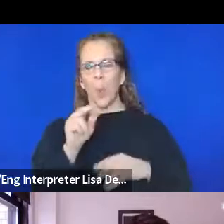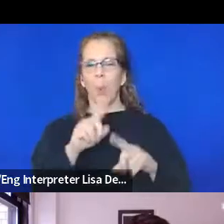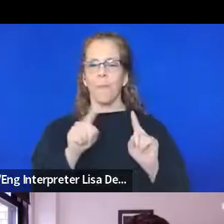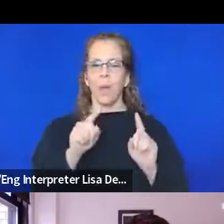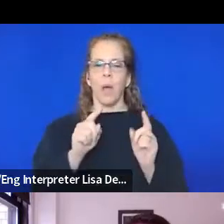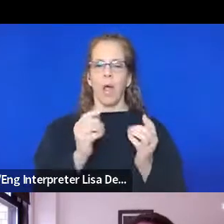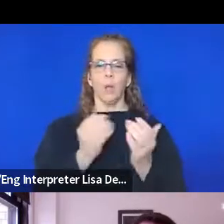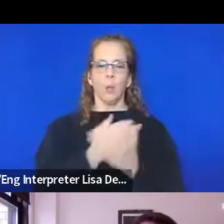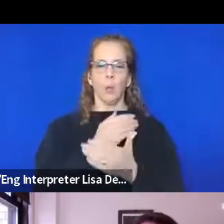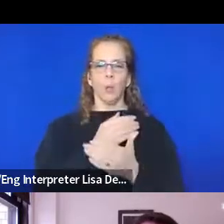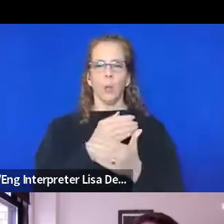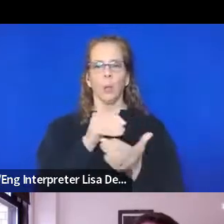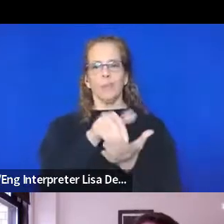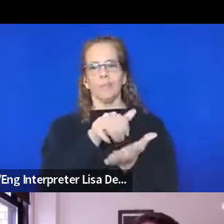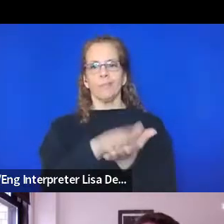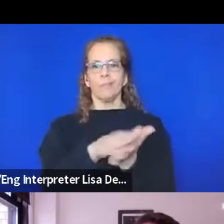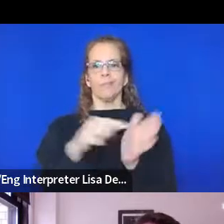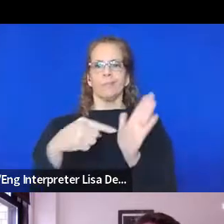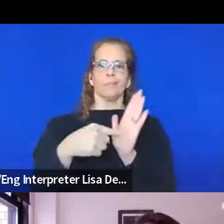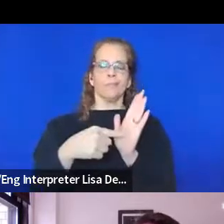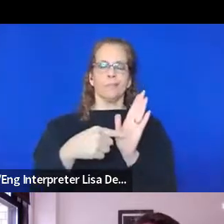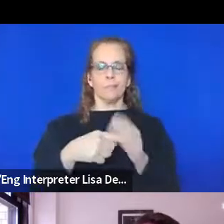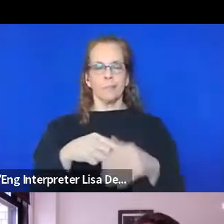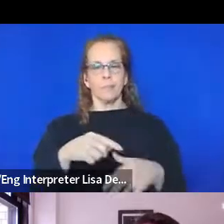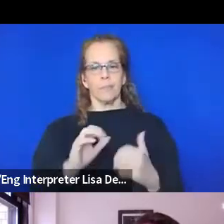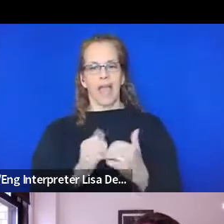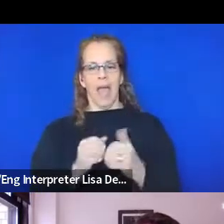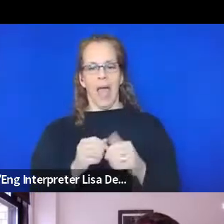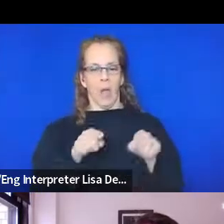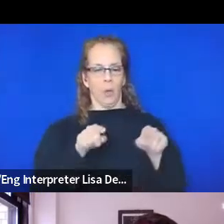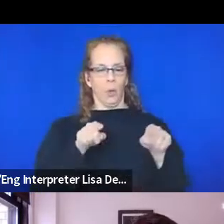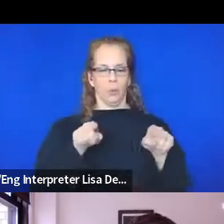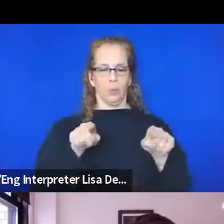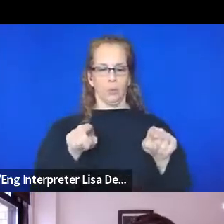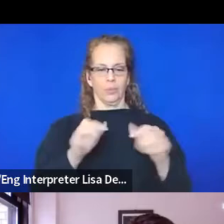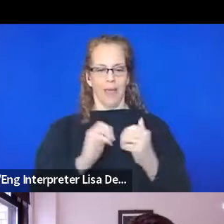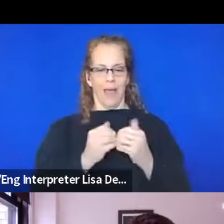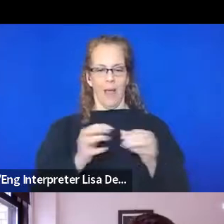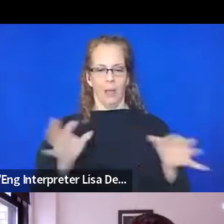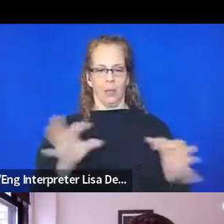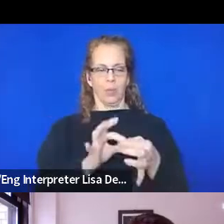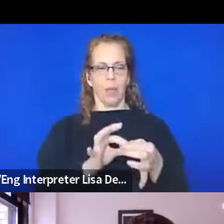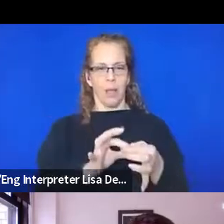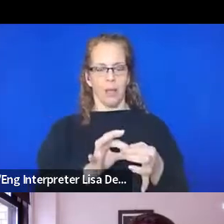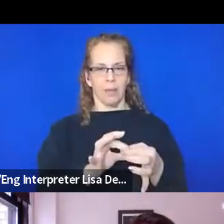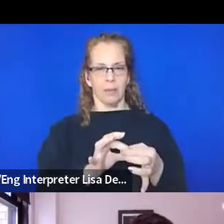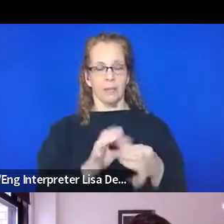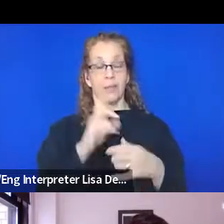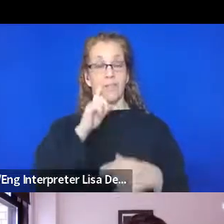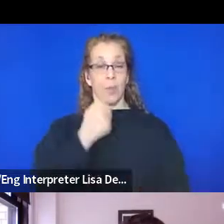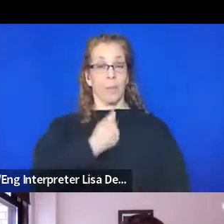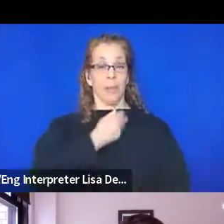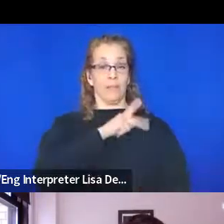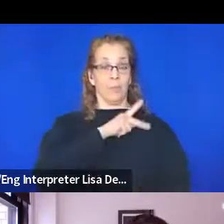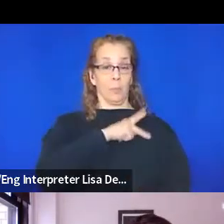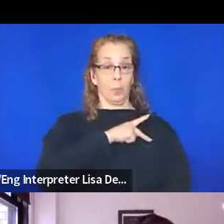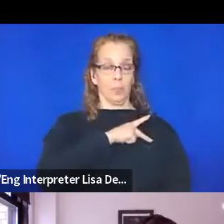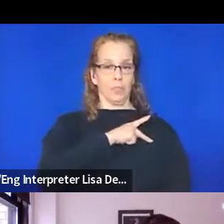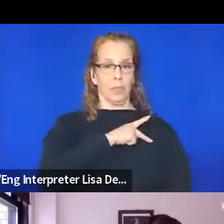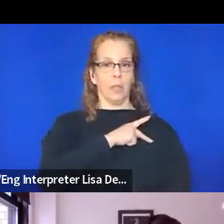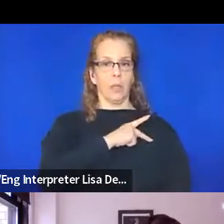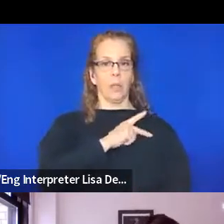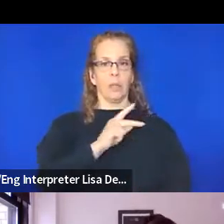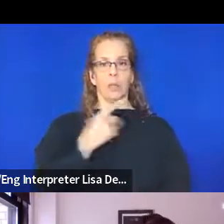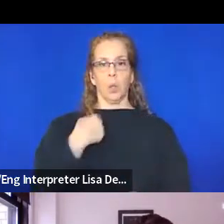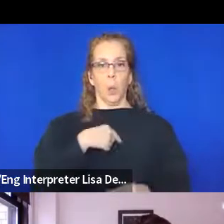place. And I think, you know, and for me personally, like we are a